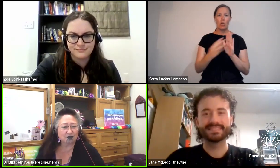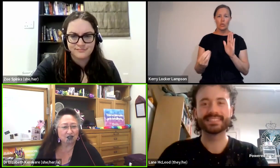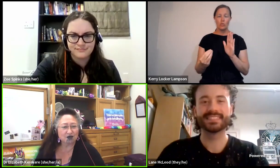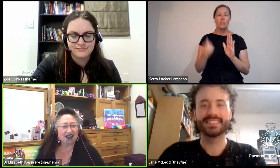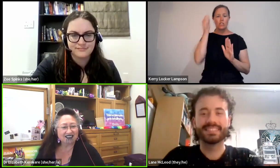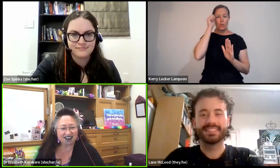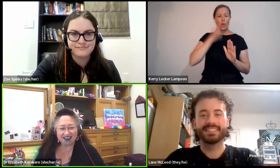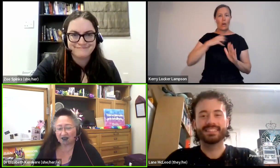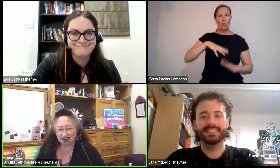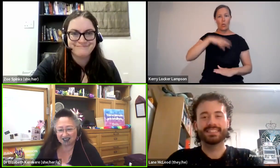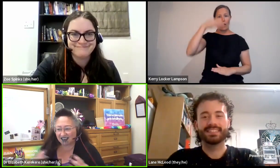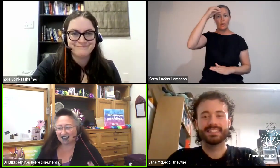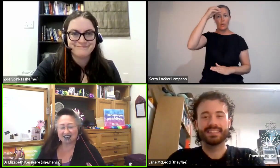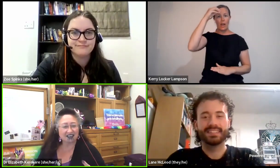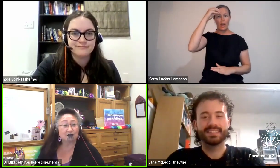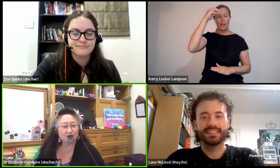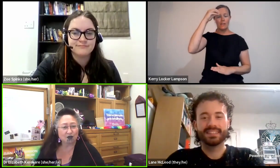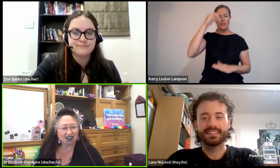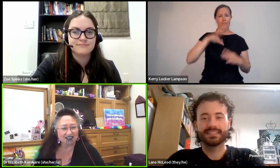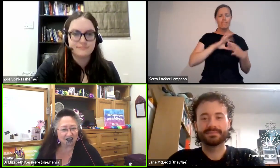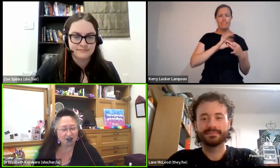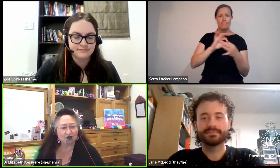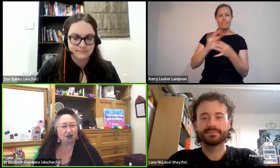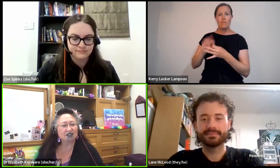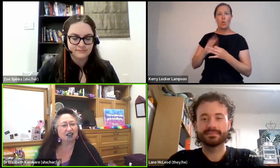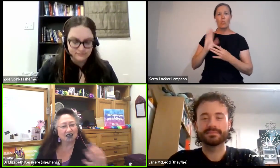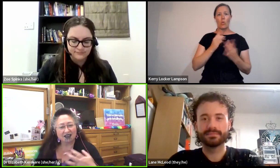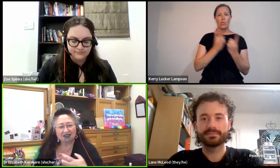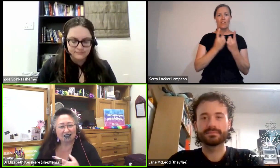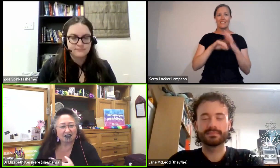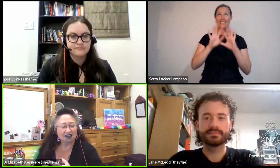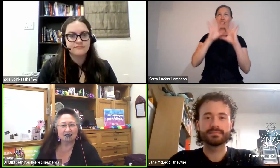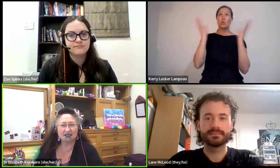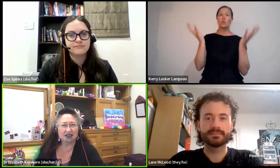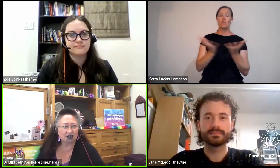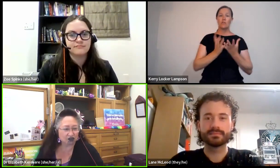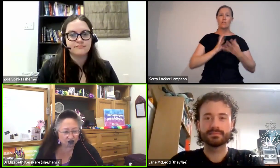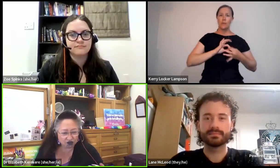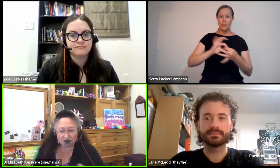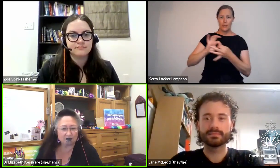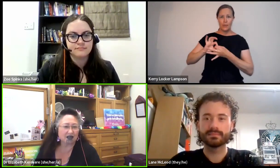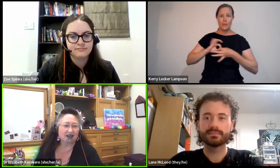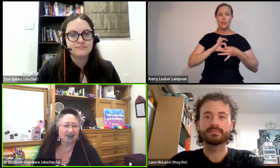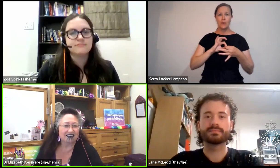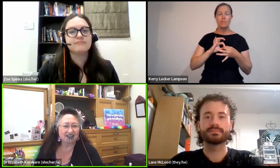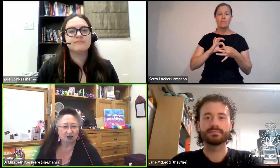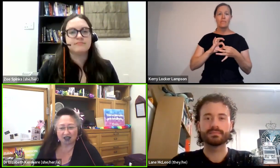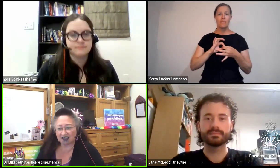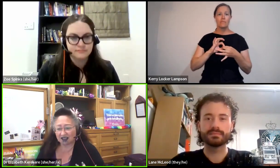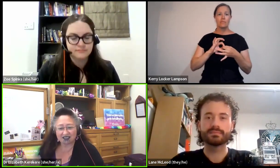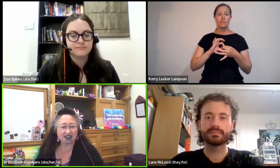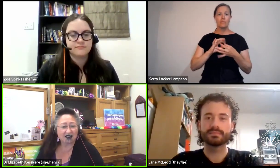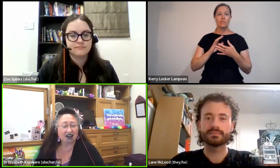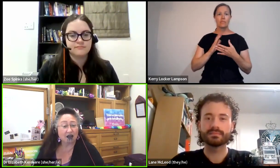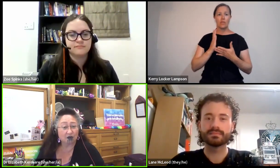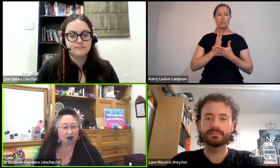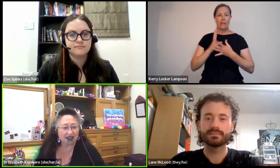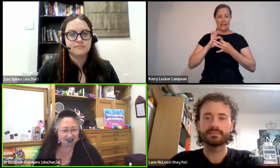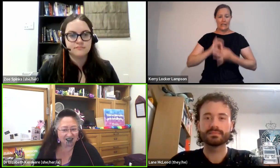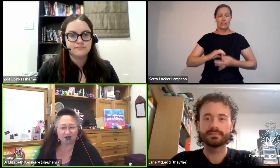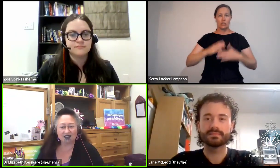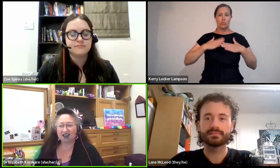our spirituality, and our interconnectedness with all things in the universe is inextricably connected with our tinana,